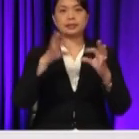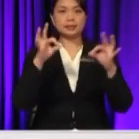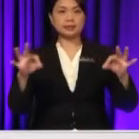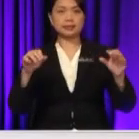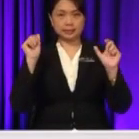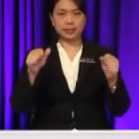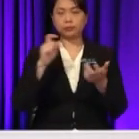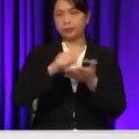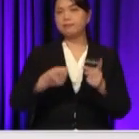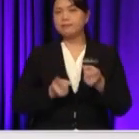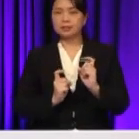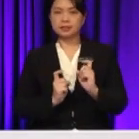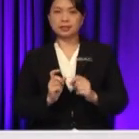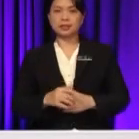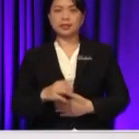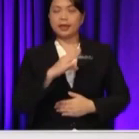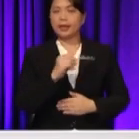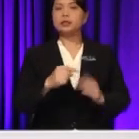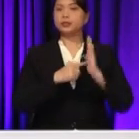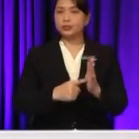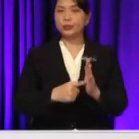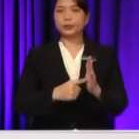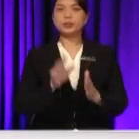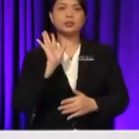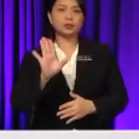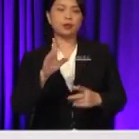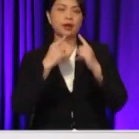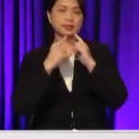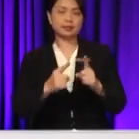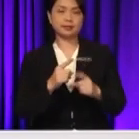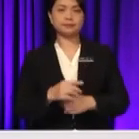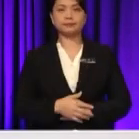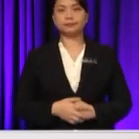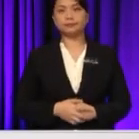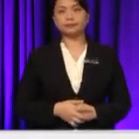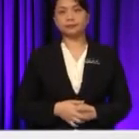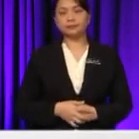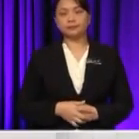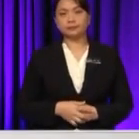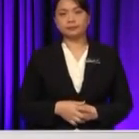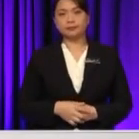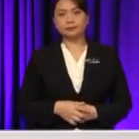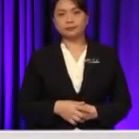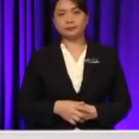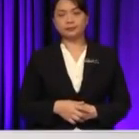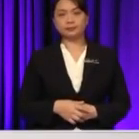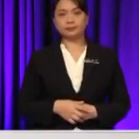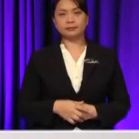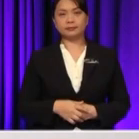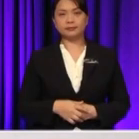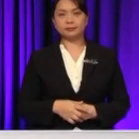it faster? One. And then show me your answer. All right, can show your answers on the screen. Okay, looks like he's